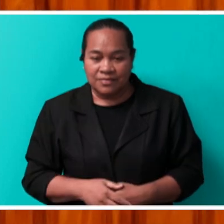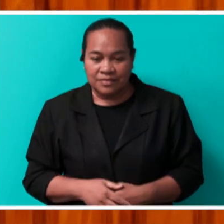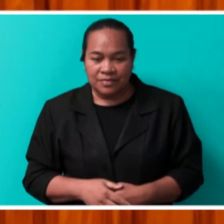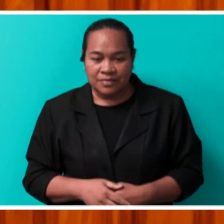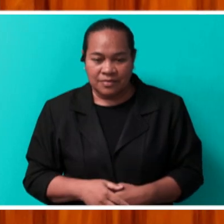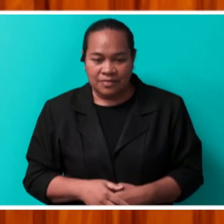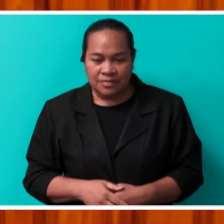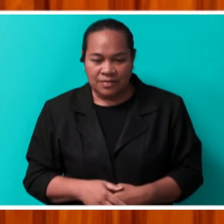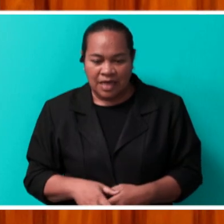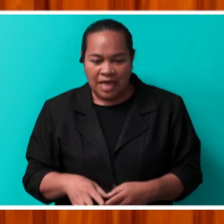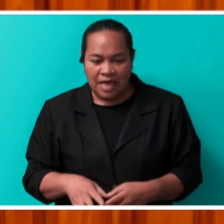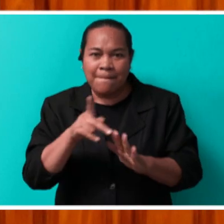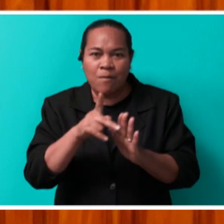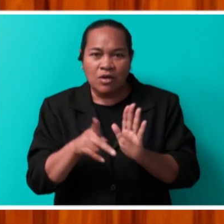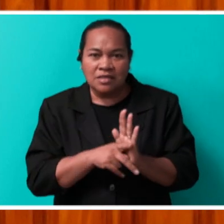educators' protection policy,